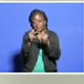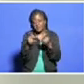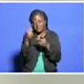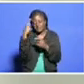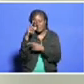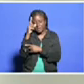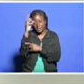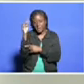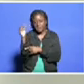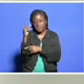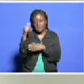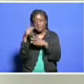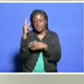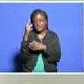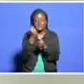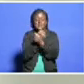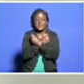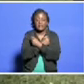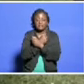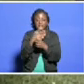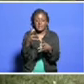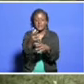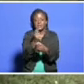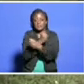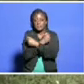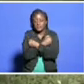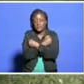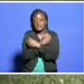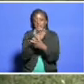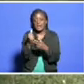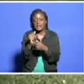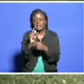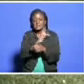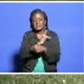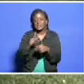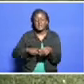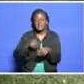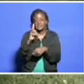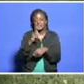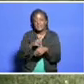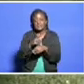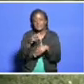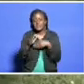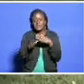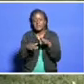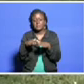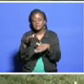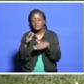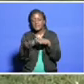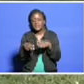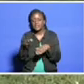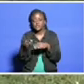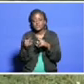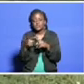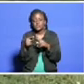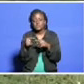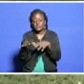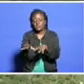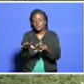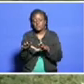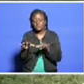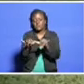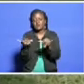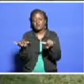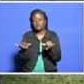loving embrace and eternal kingdom. A procession to St. Matthew's Anglican Church graveyard on East Bay Street followed the